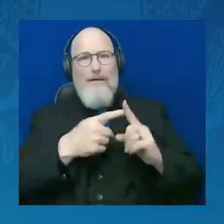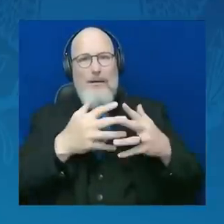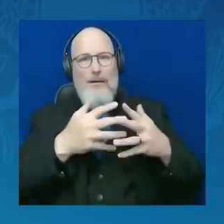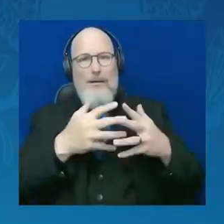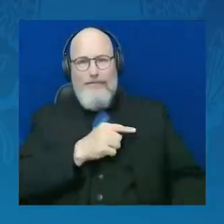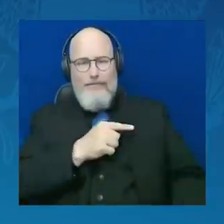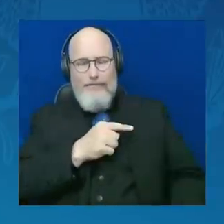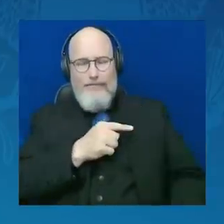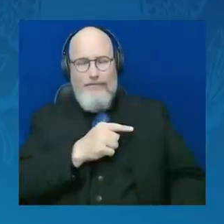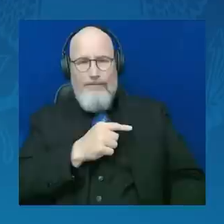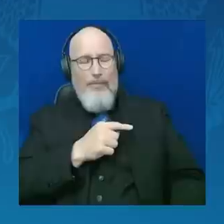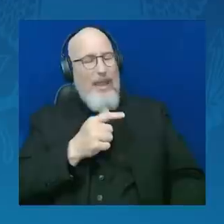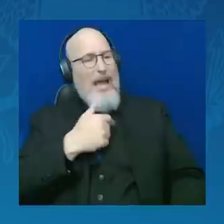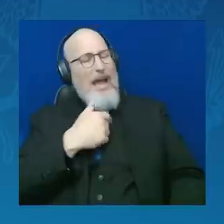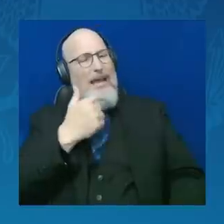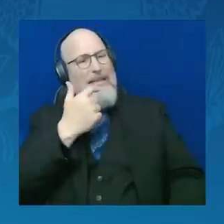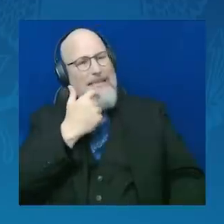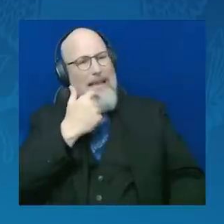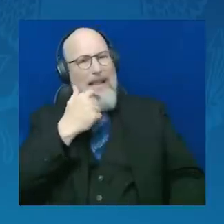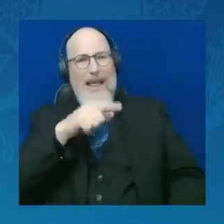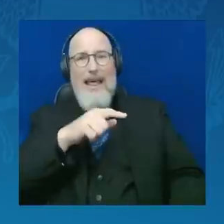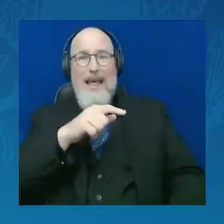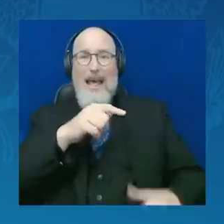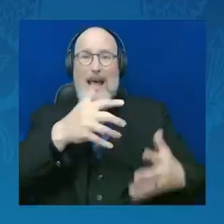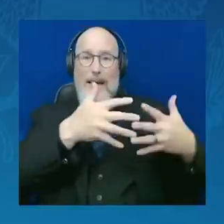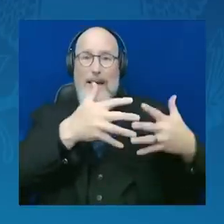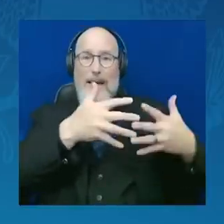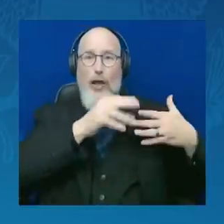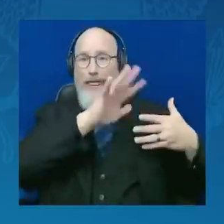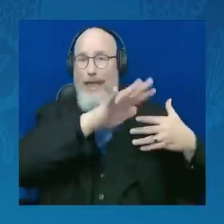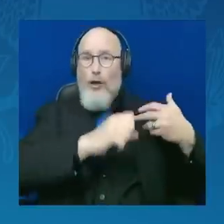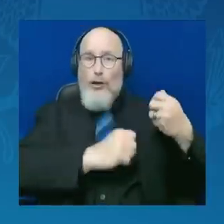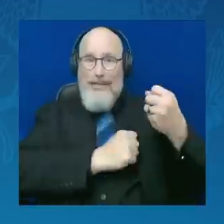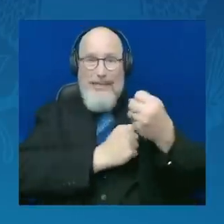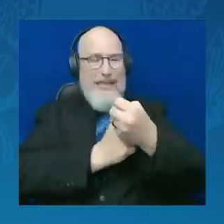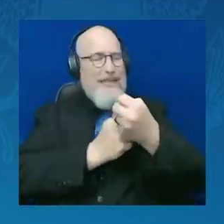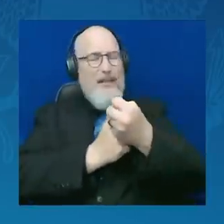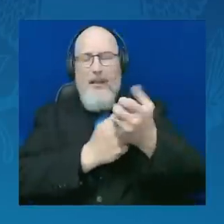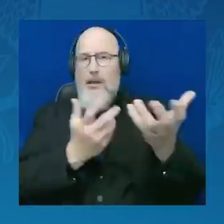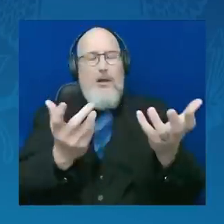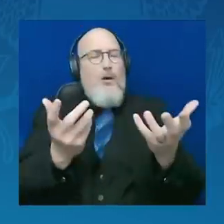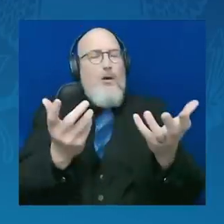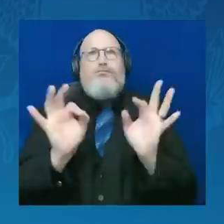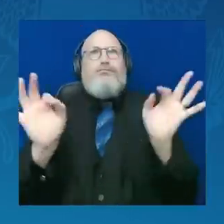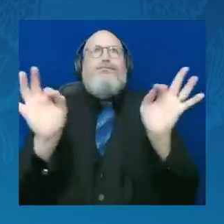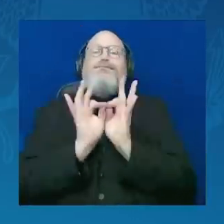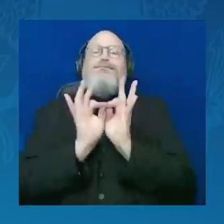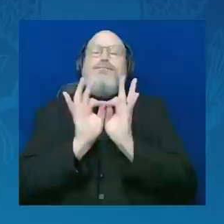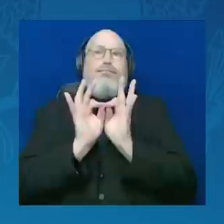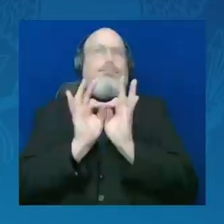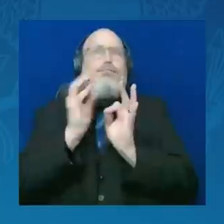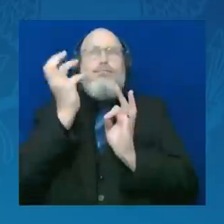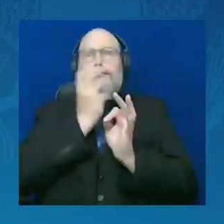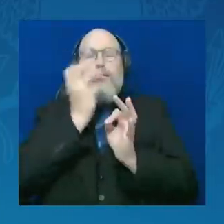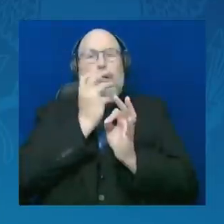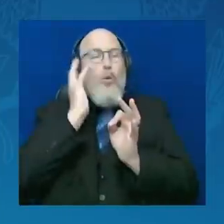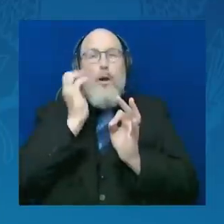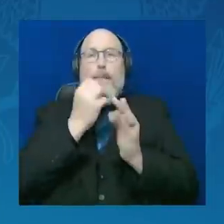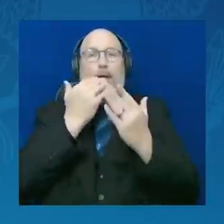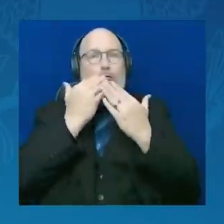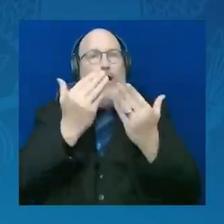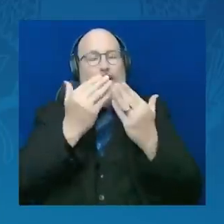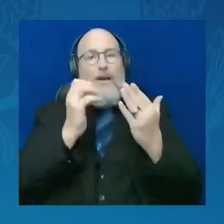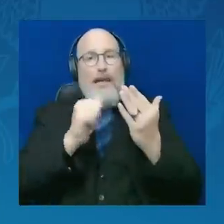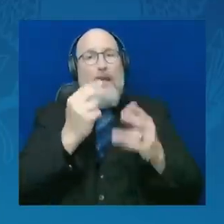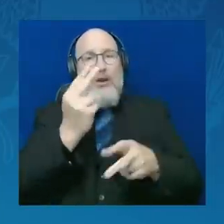I said that the assistance of the United States in this respect is invaluable to us, and we would be very much grateful if we could use this assistance as